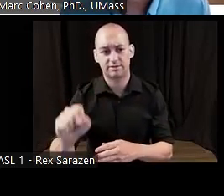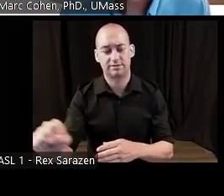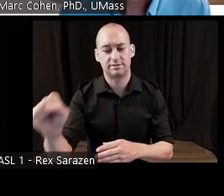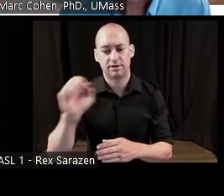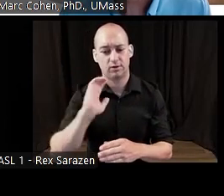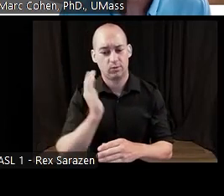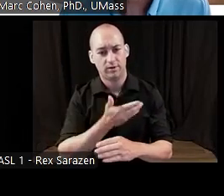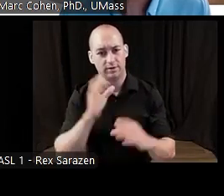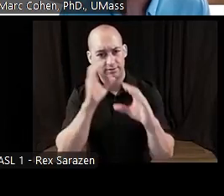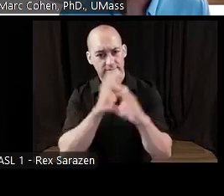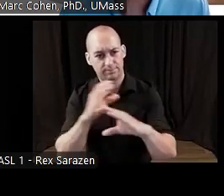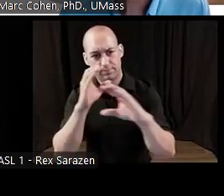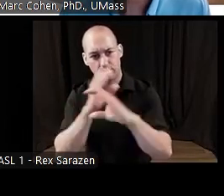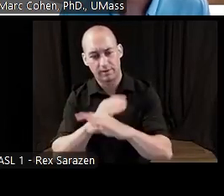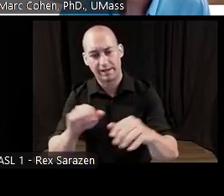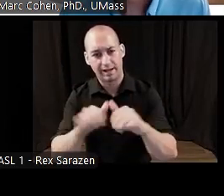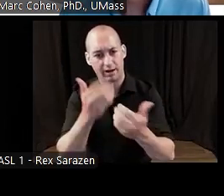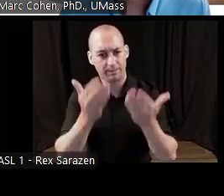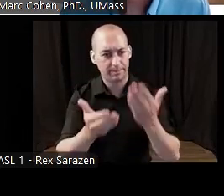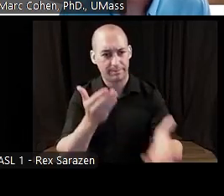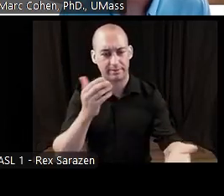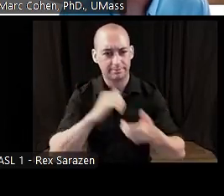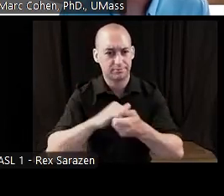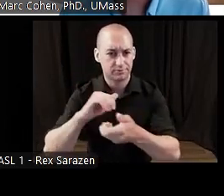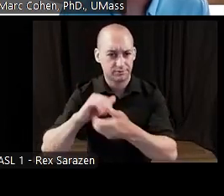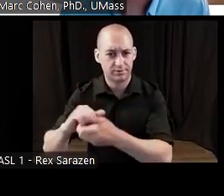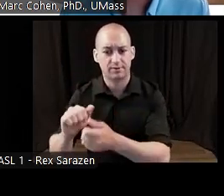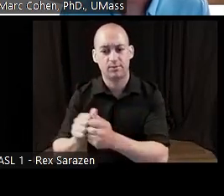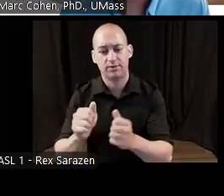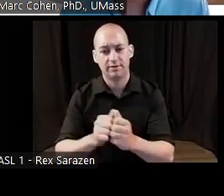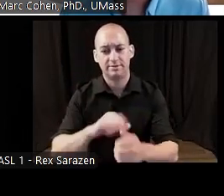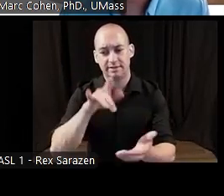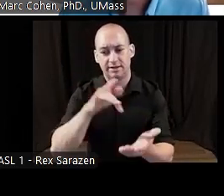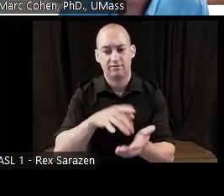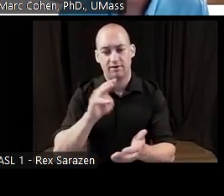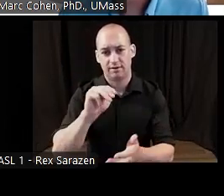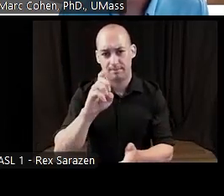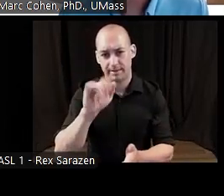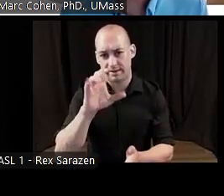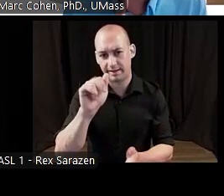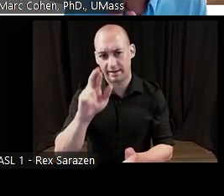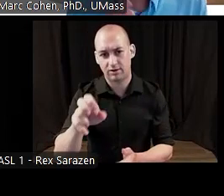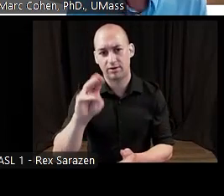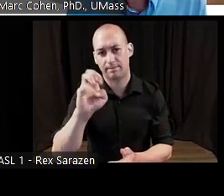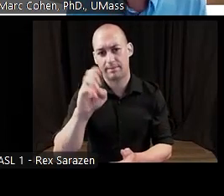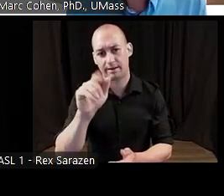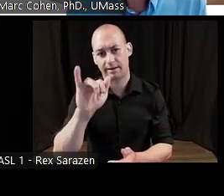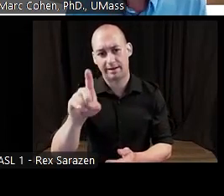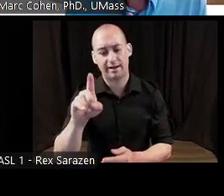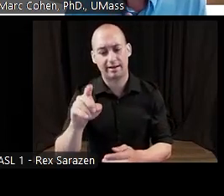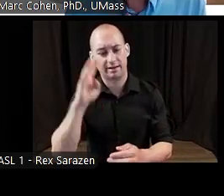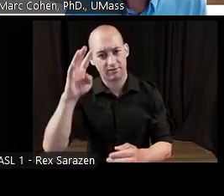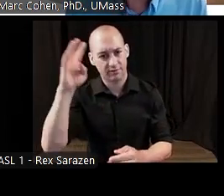exploring how we might collaborate with the Center for Medicare and Medicaid